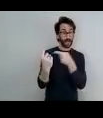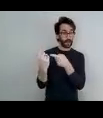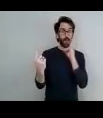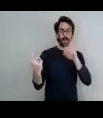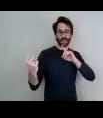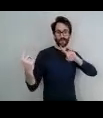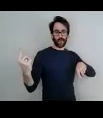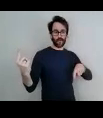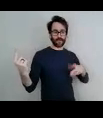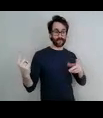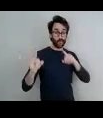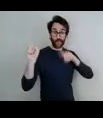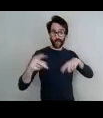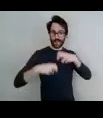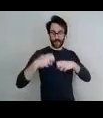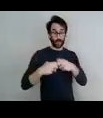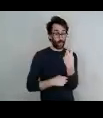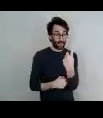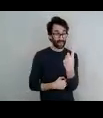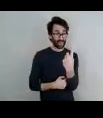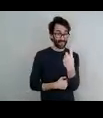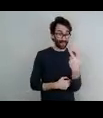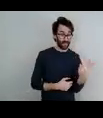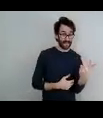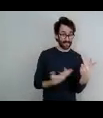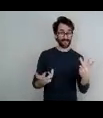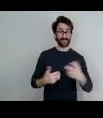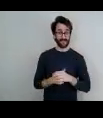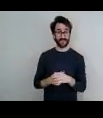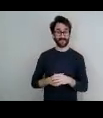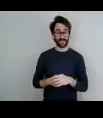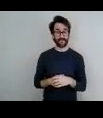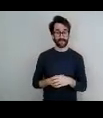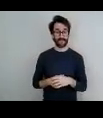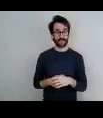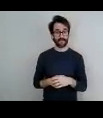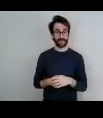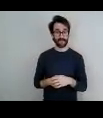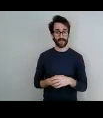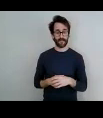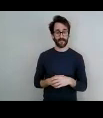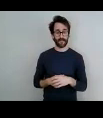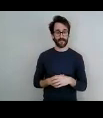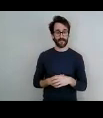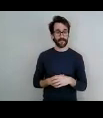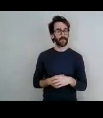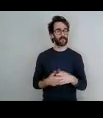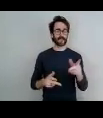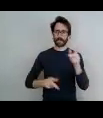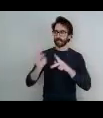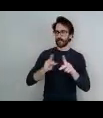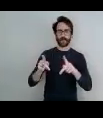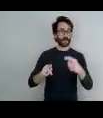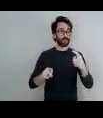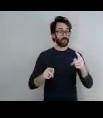it. Canadian Anti-Fraud Centre, based on the fact of people that have reported fraud, said